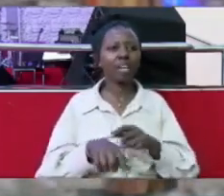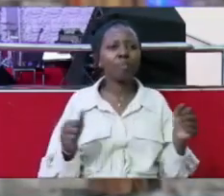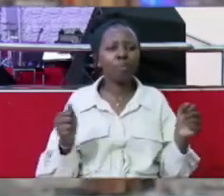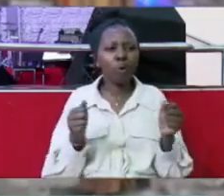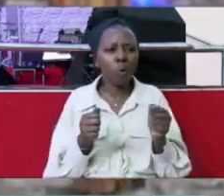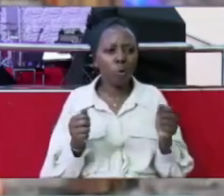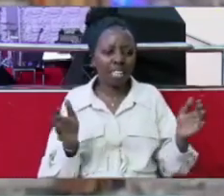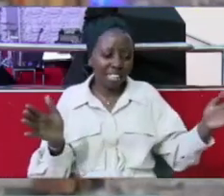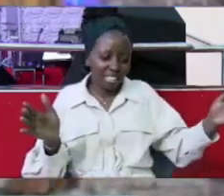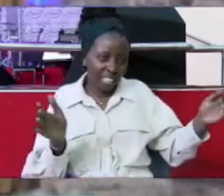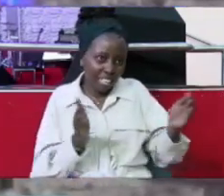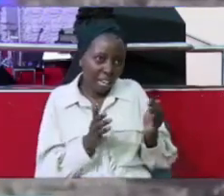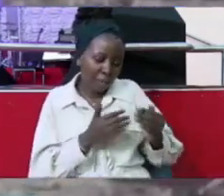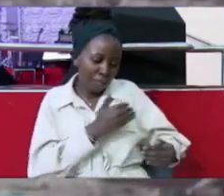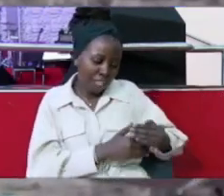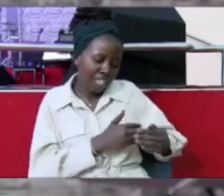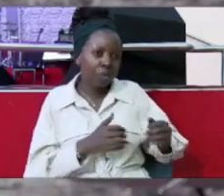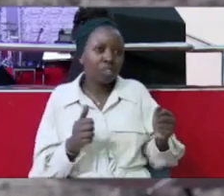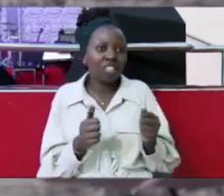But these spikes usually